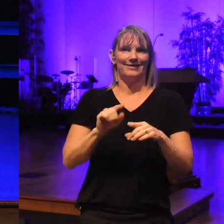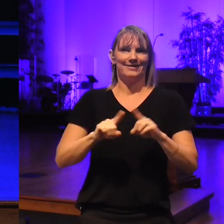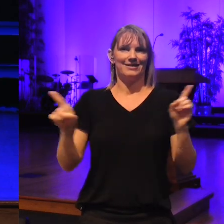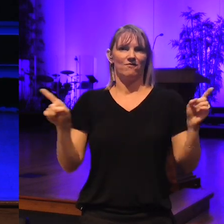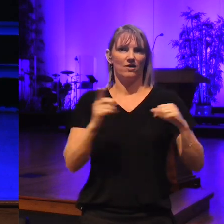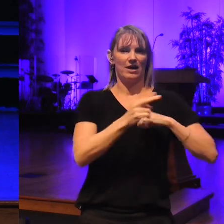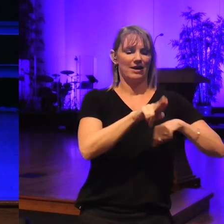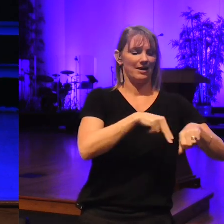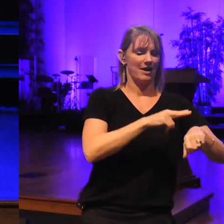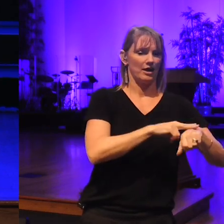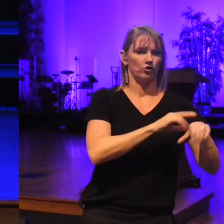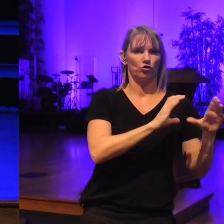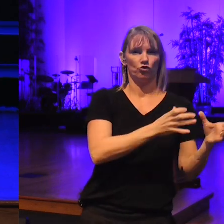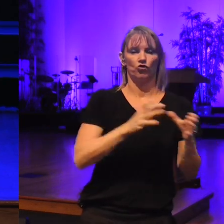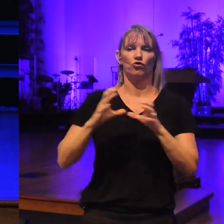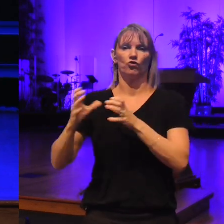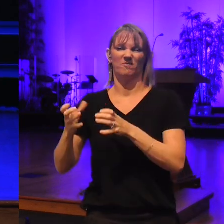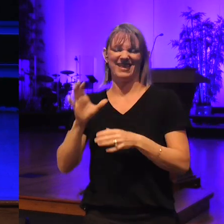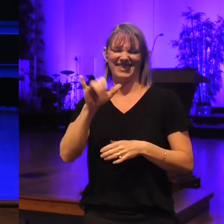That's the definition of war.